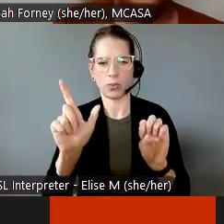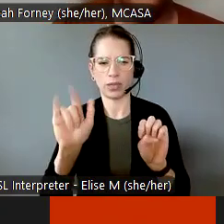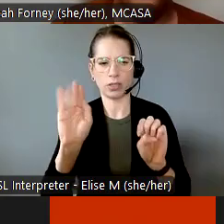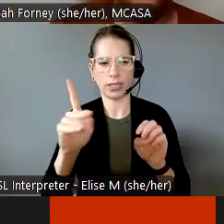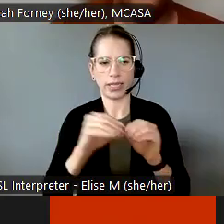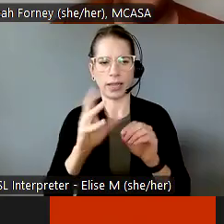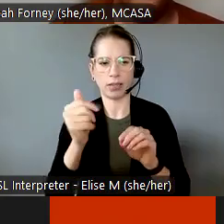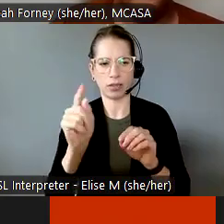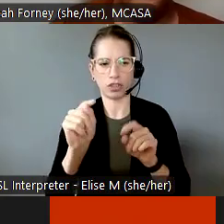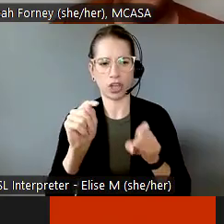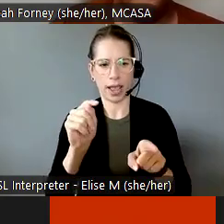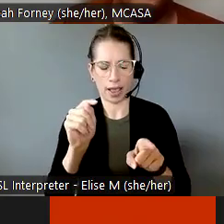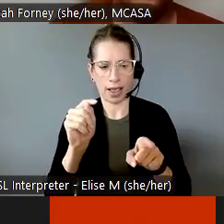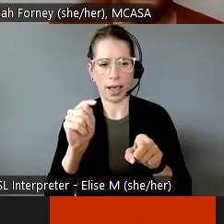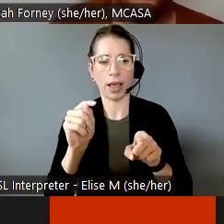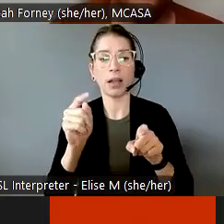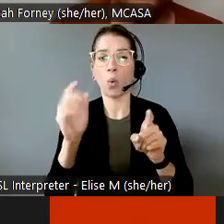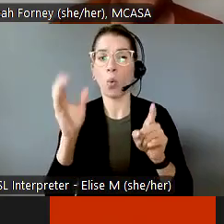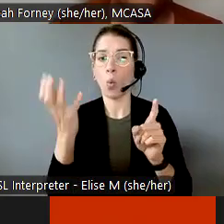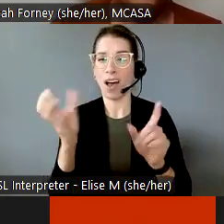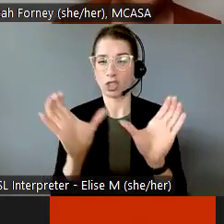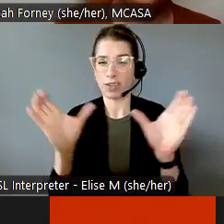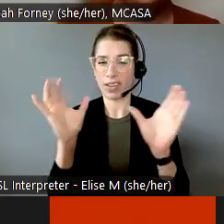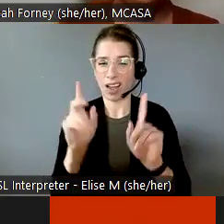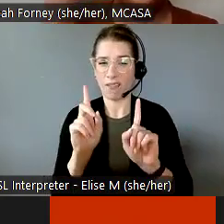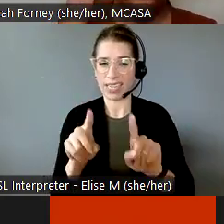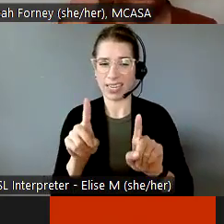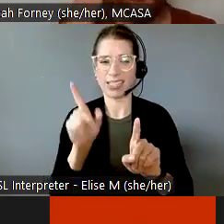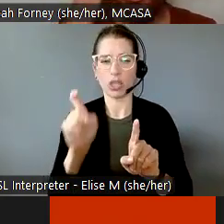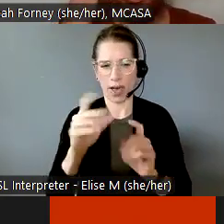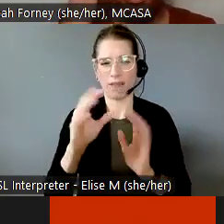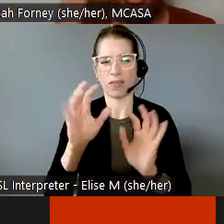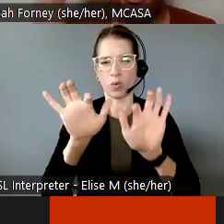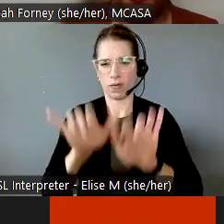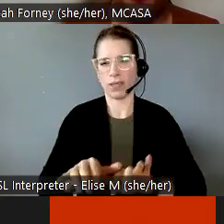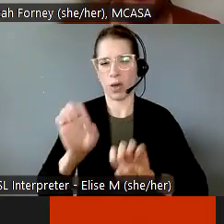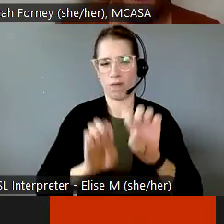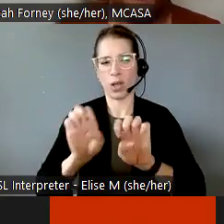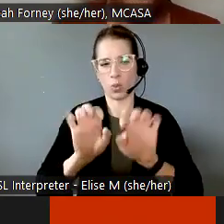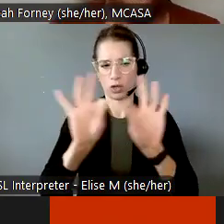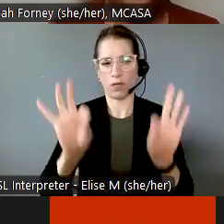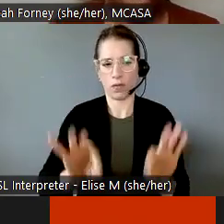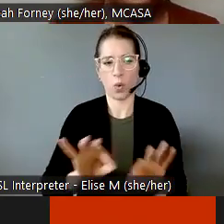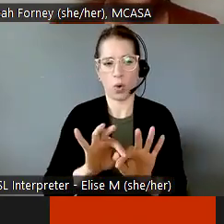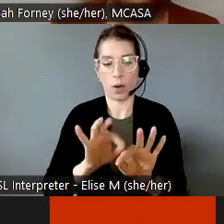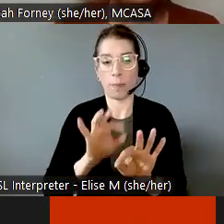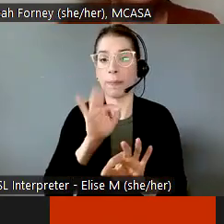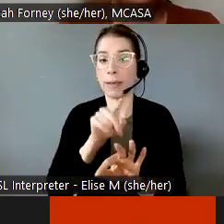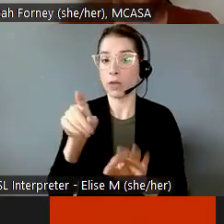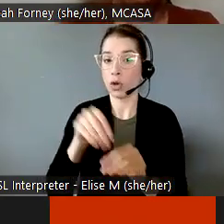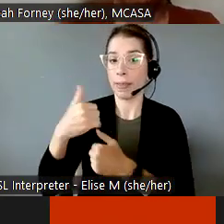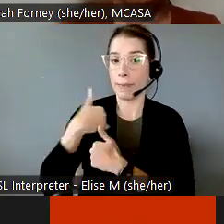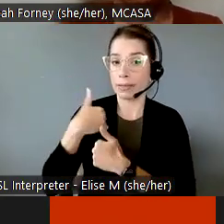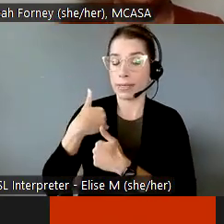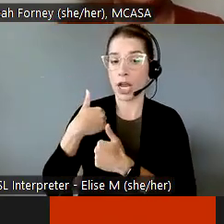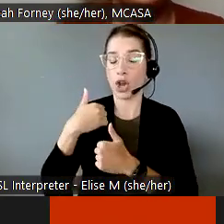you're seeking a certificate of attendance, you must fill out the evaluation form. If you are in the military and have trouble